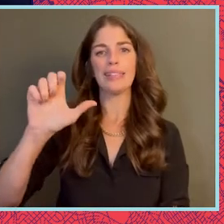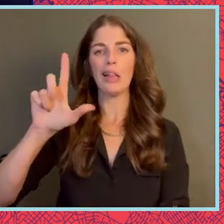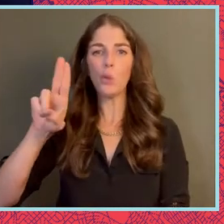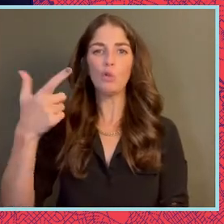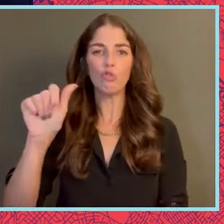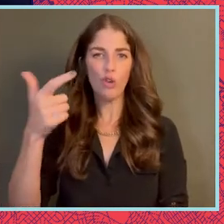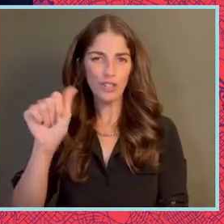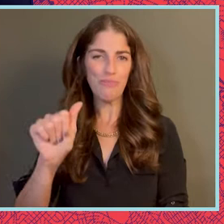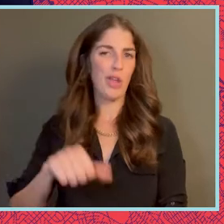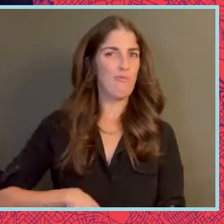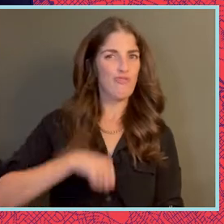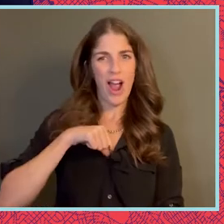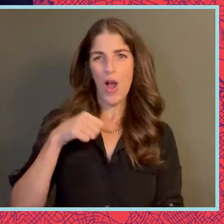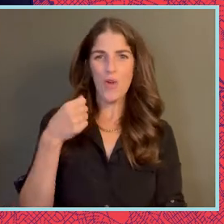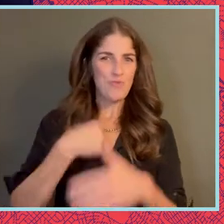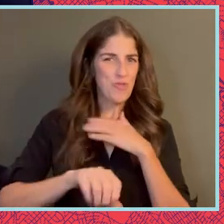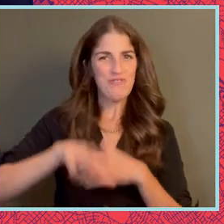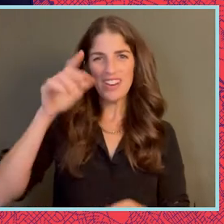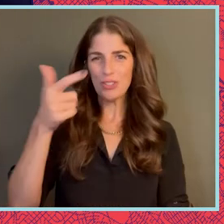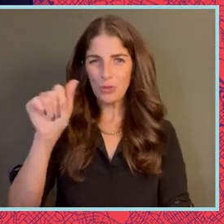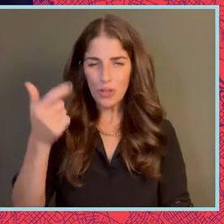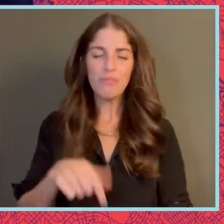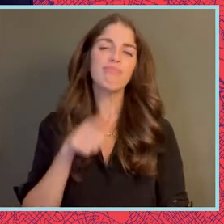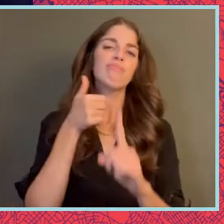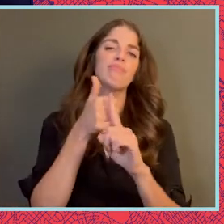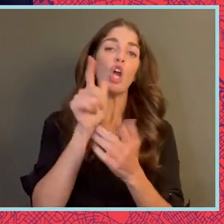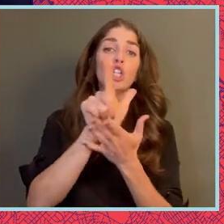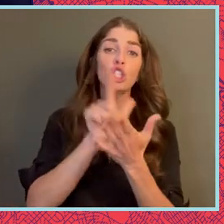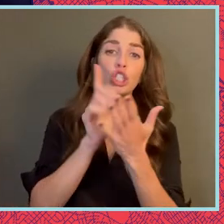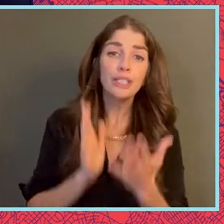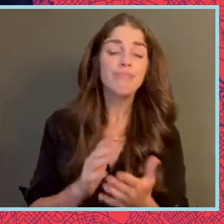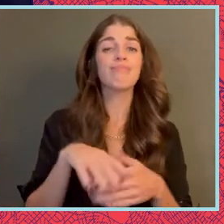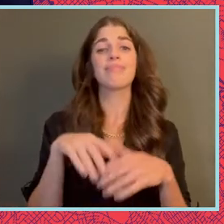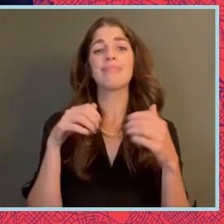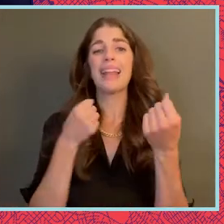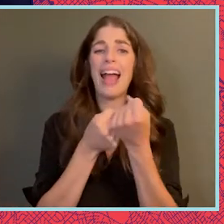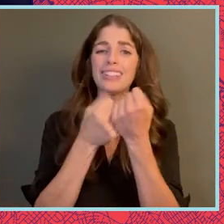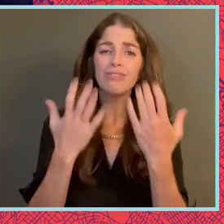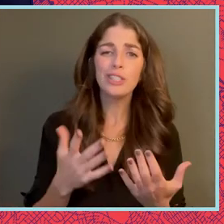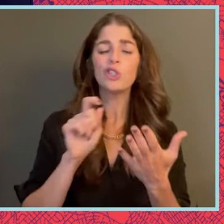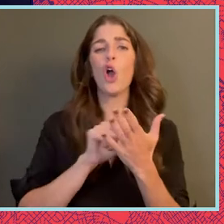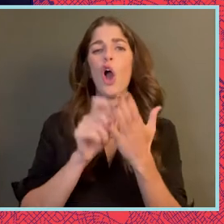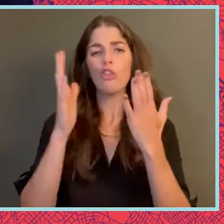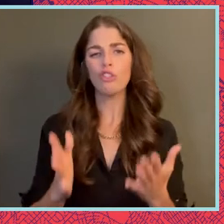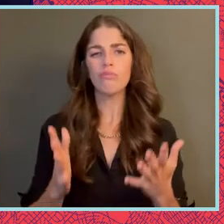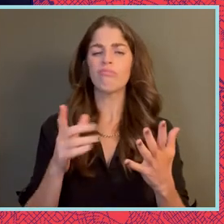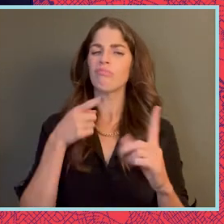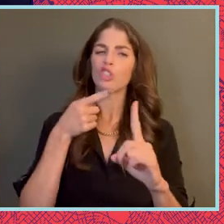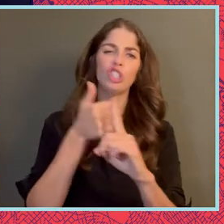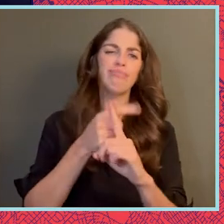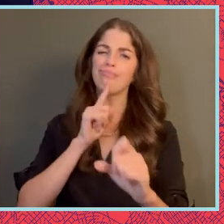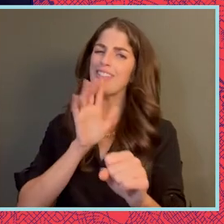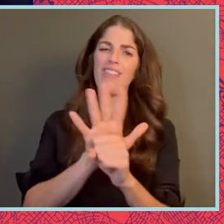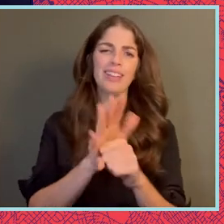native and an attorney, activist, and author. She has devoted her career to defending and extending